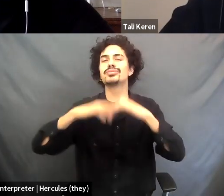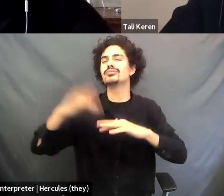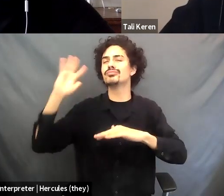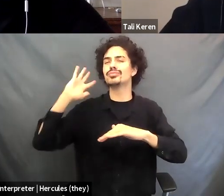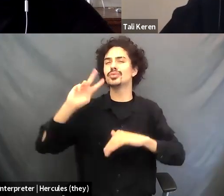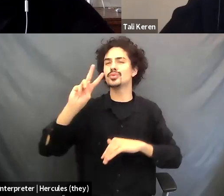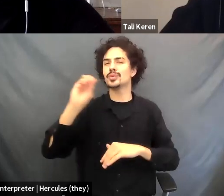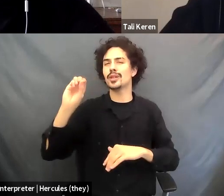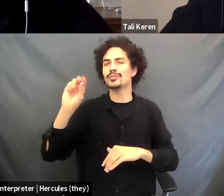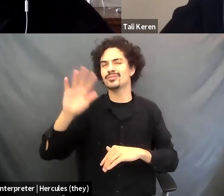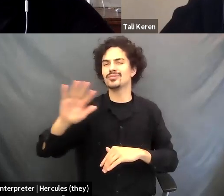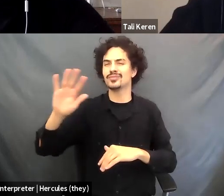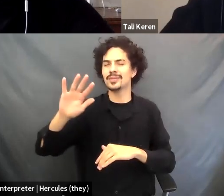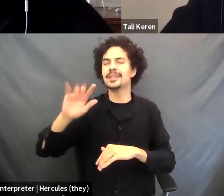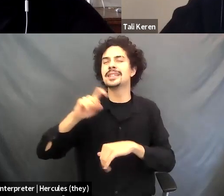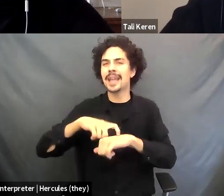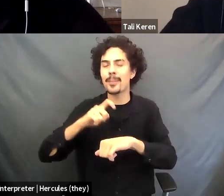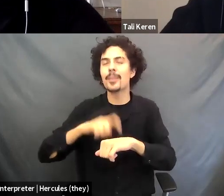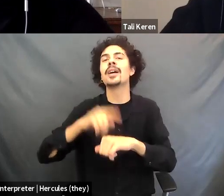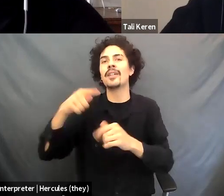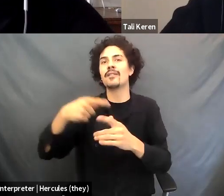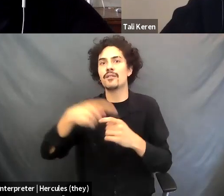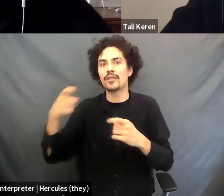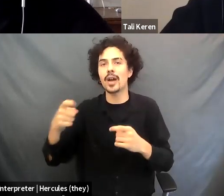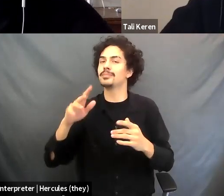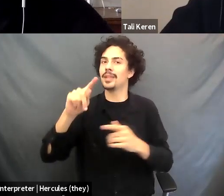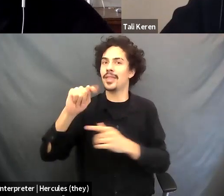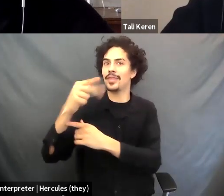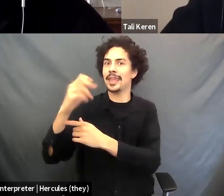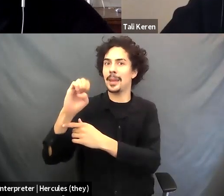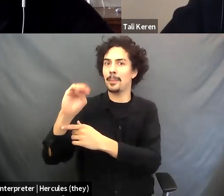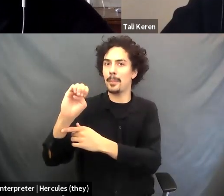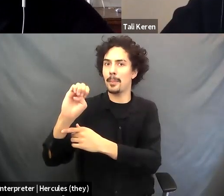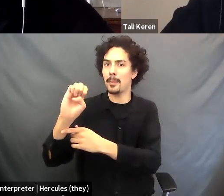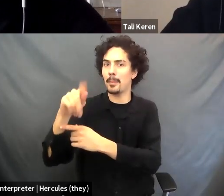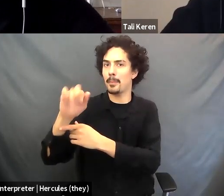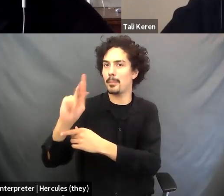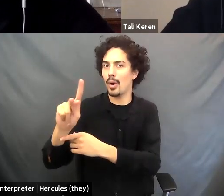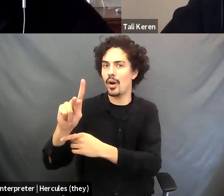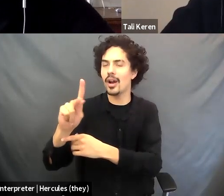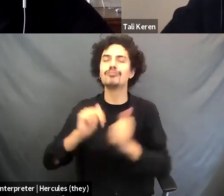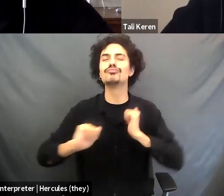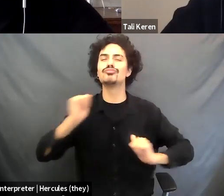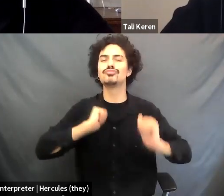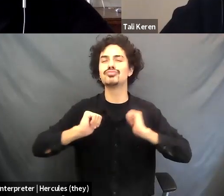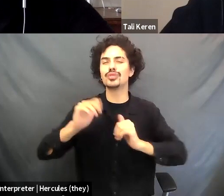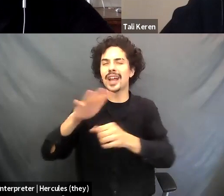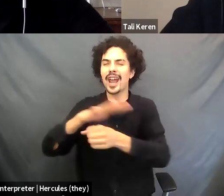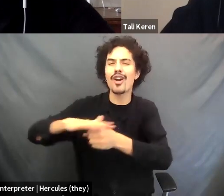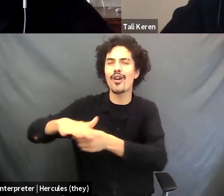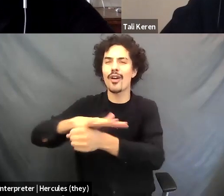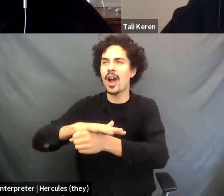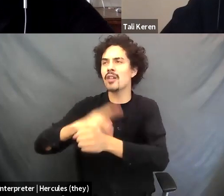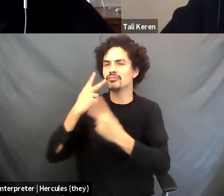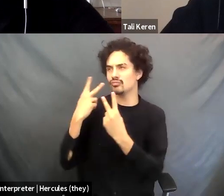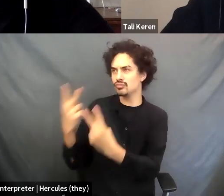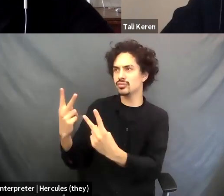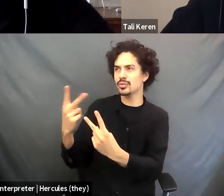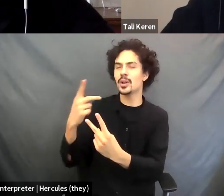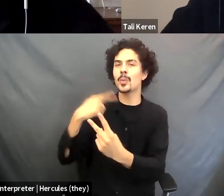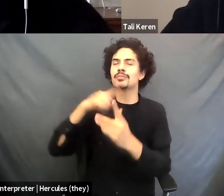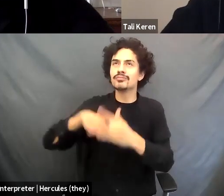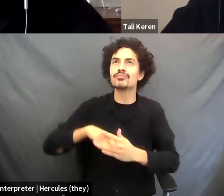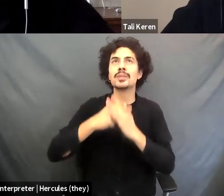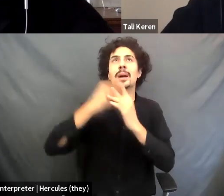We see these cracks of these monuments as fissures of opportunity to unpack oppressed American histories and to politically imagine